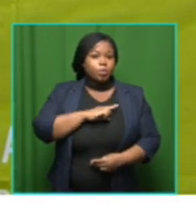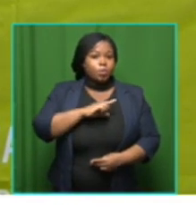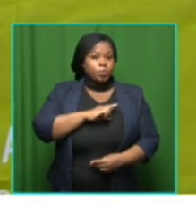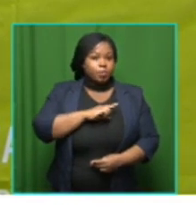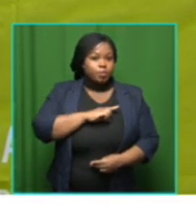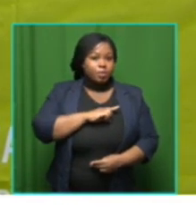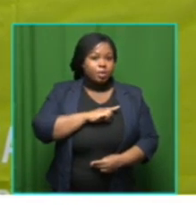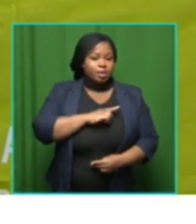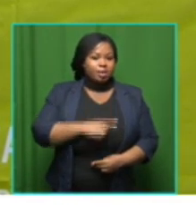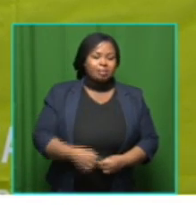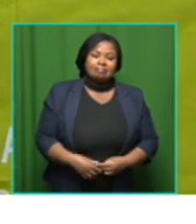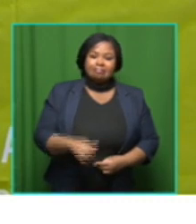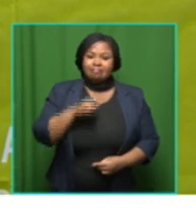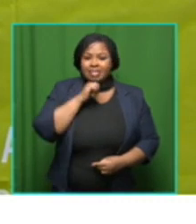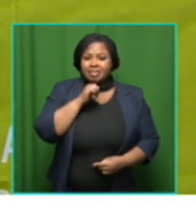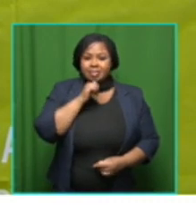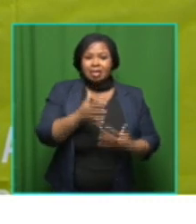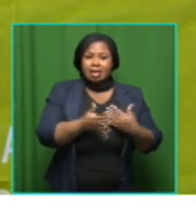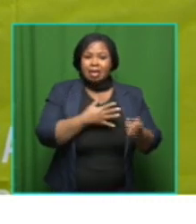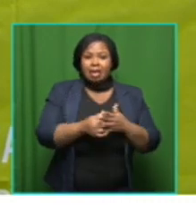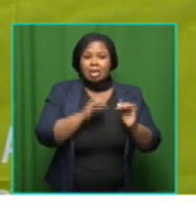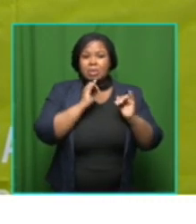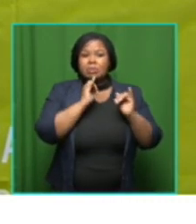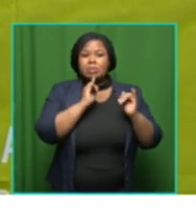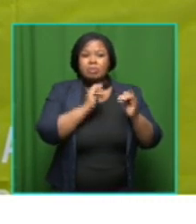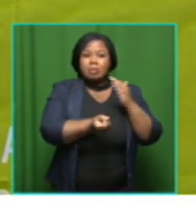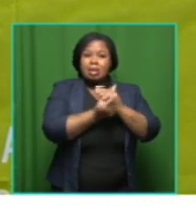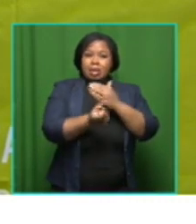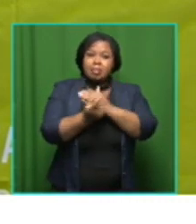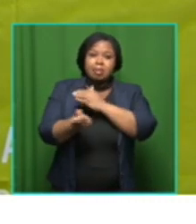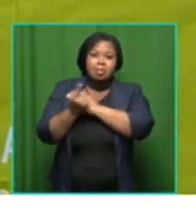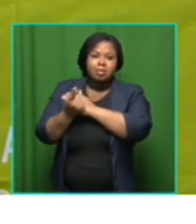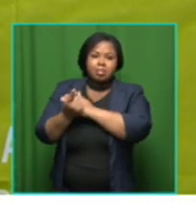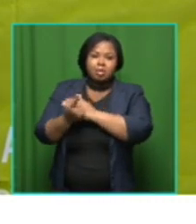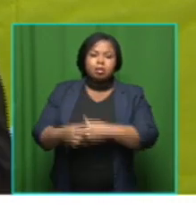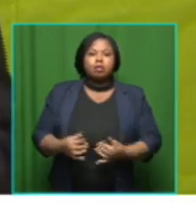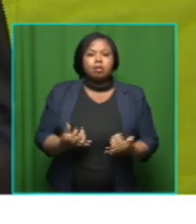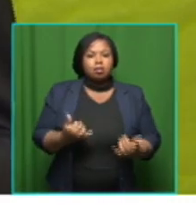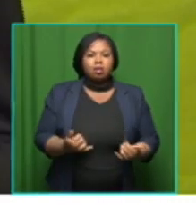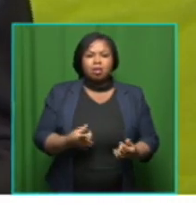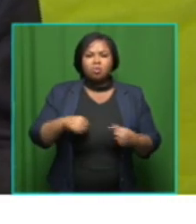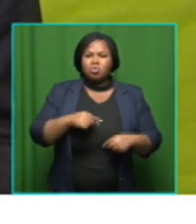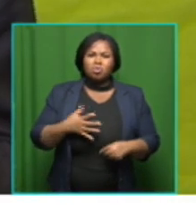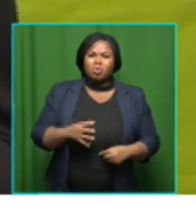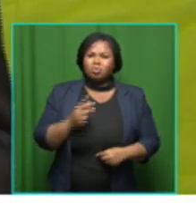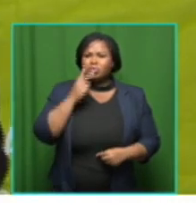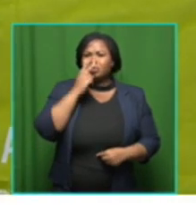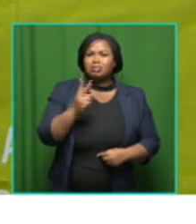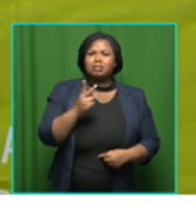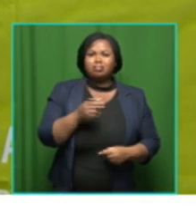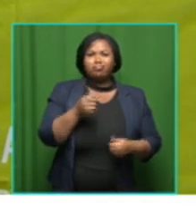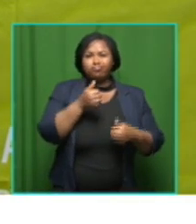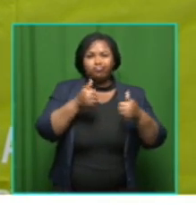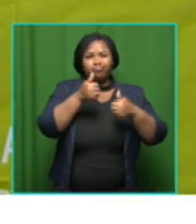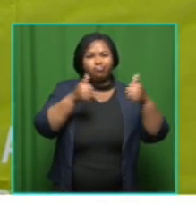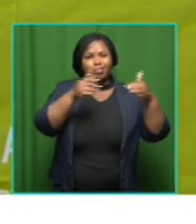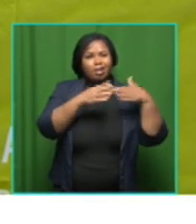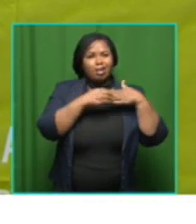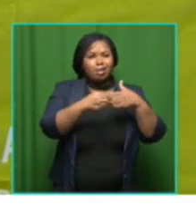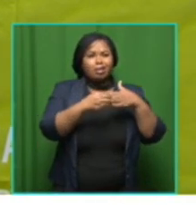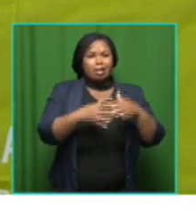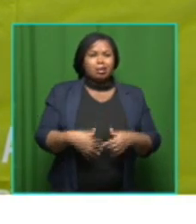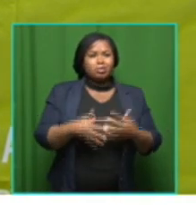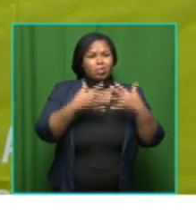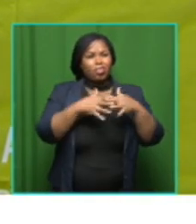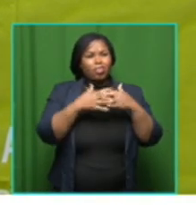of any kind of crisis, the worst you want to see are leaders who are anxious and disorganized.